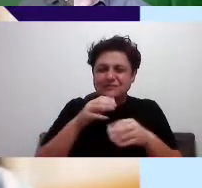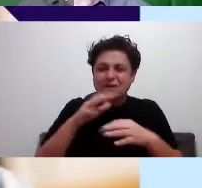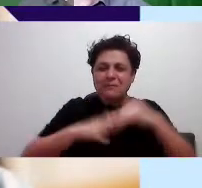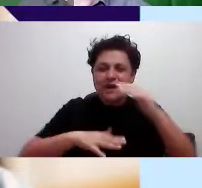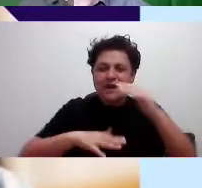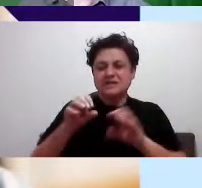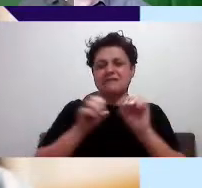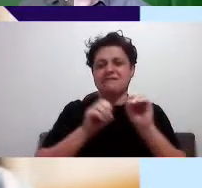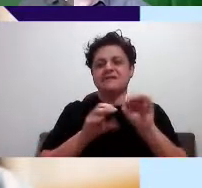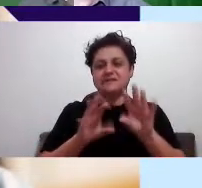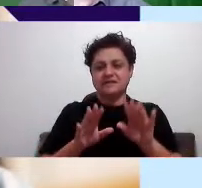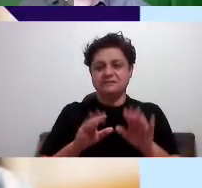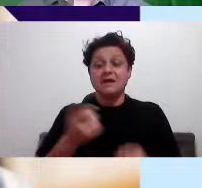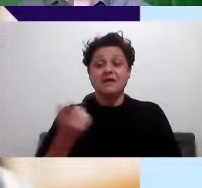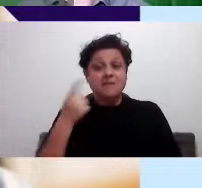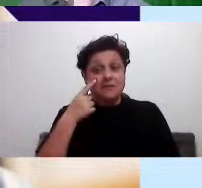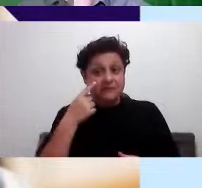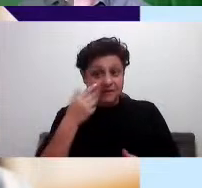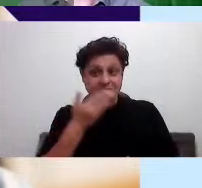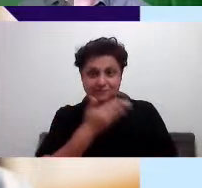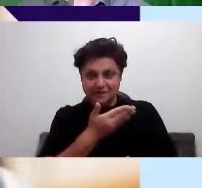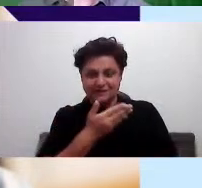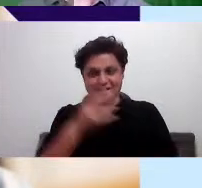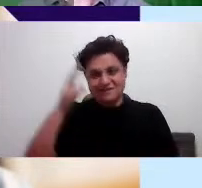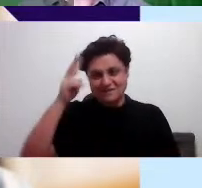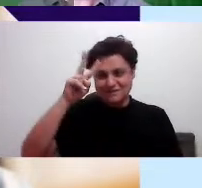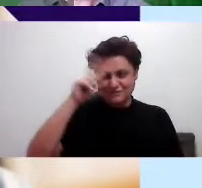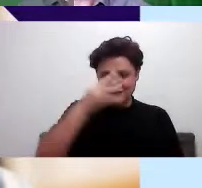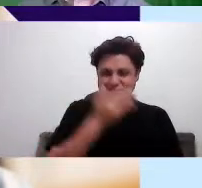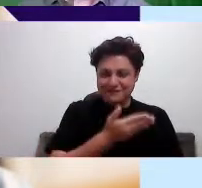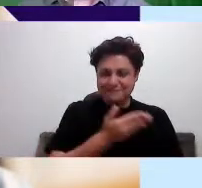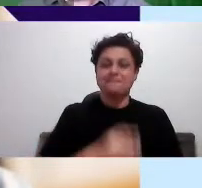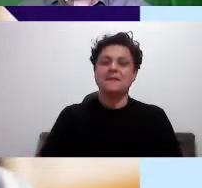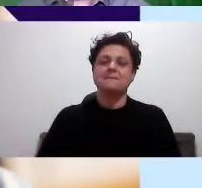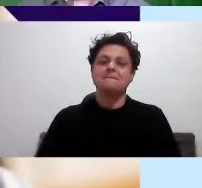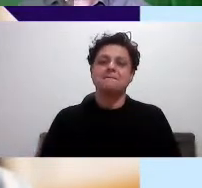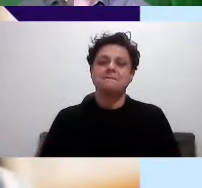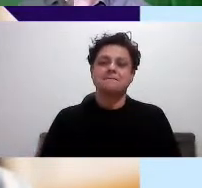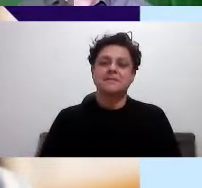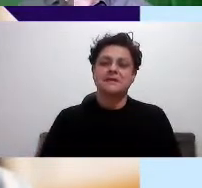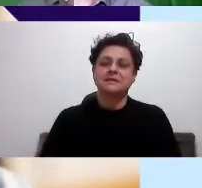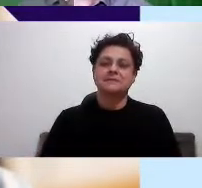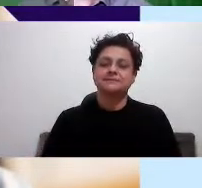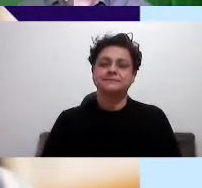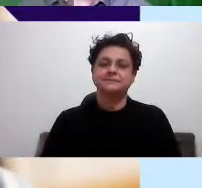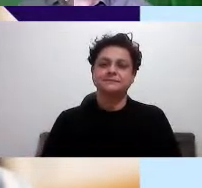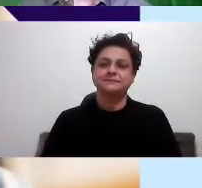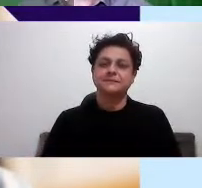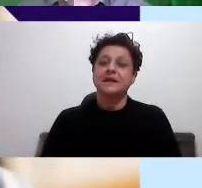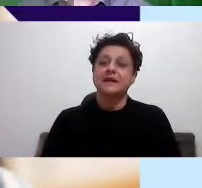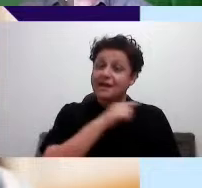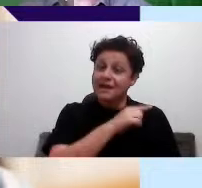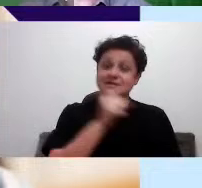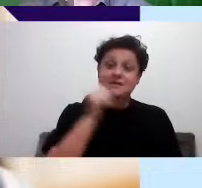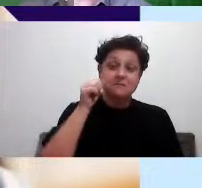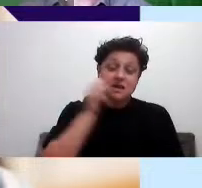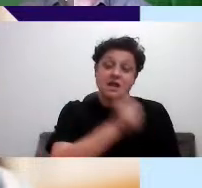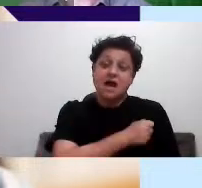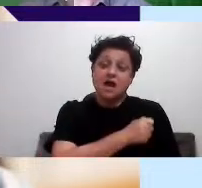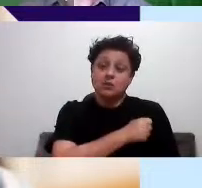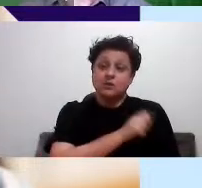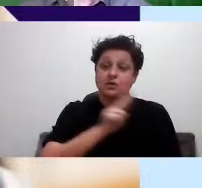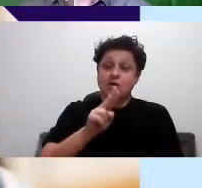this is a student called Sandra, and Sandra is extremely frustrated with school.